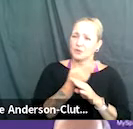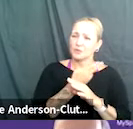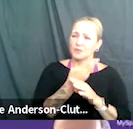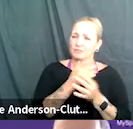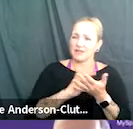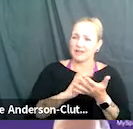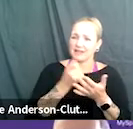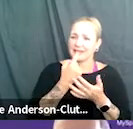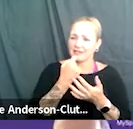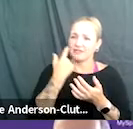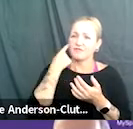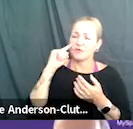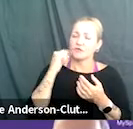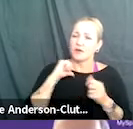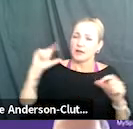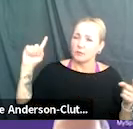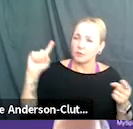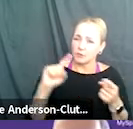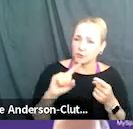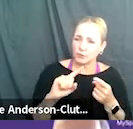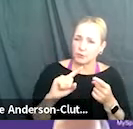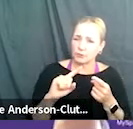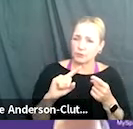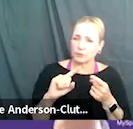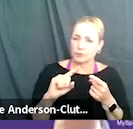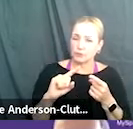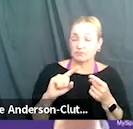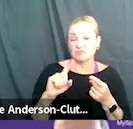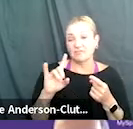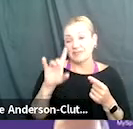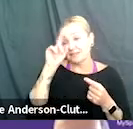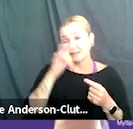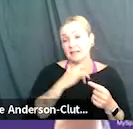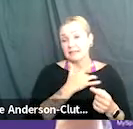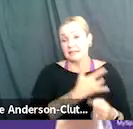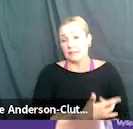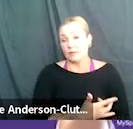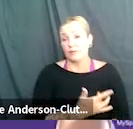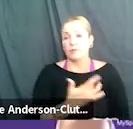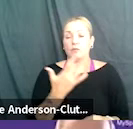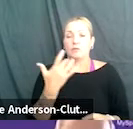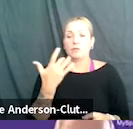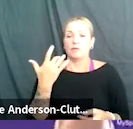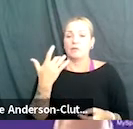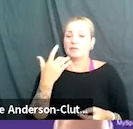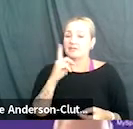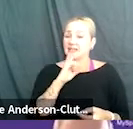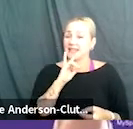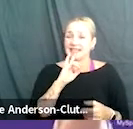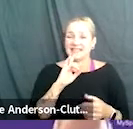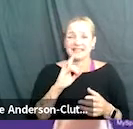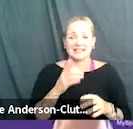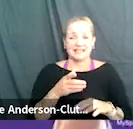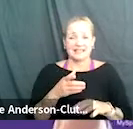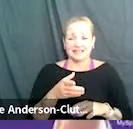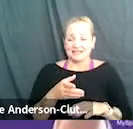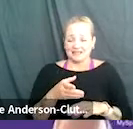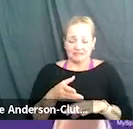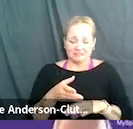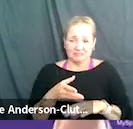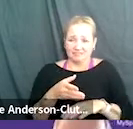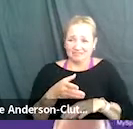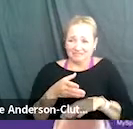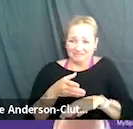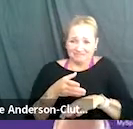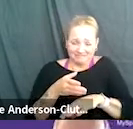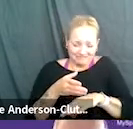day, and there's minimal change. And saying minimal change is overestimating how much improvement there was. So at the beginning of the summer,